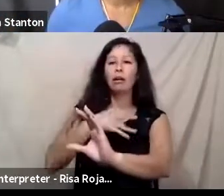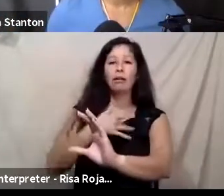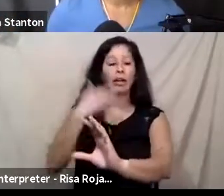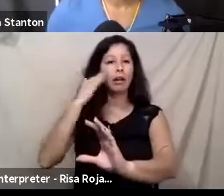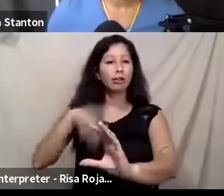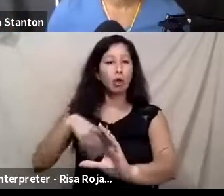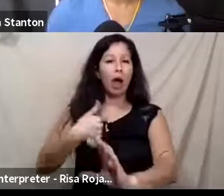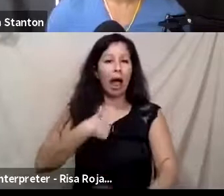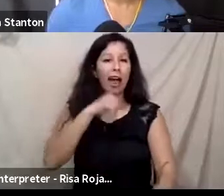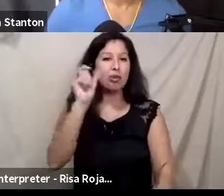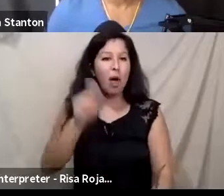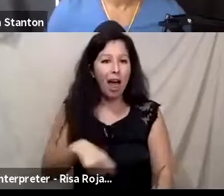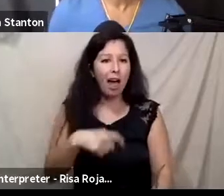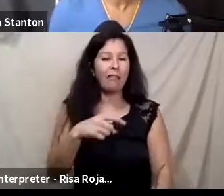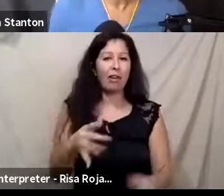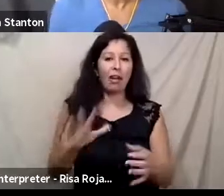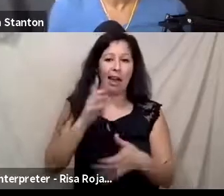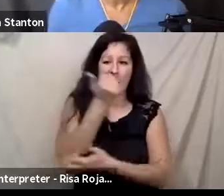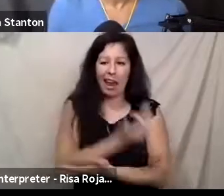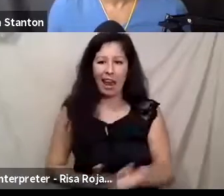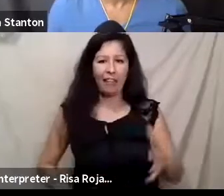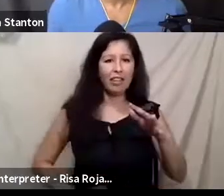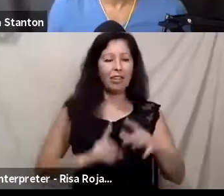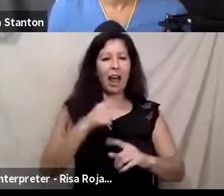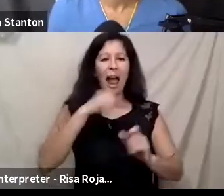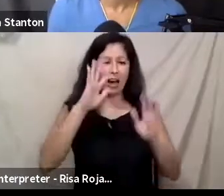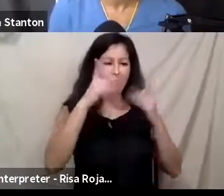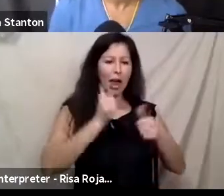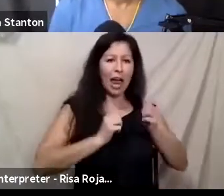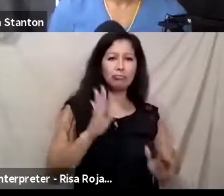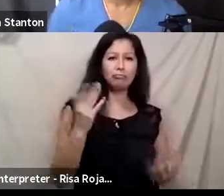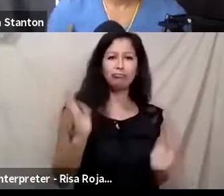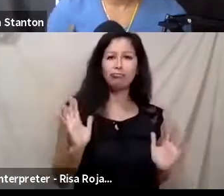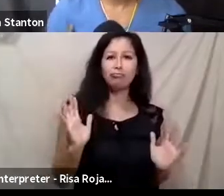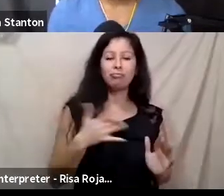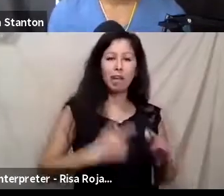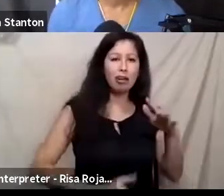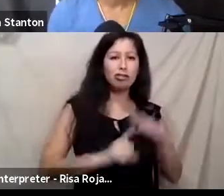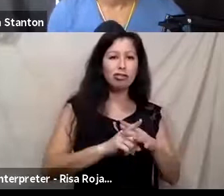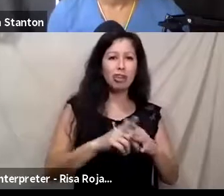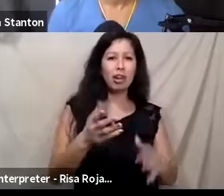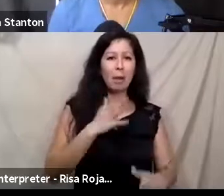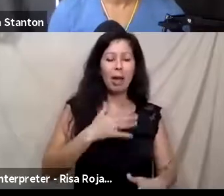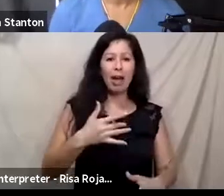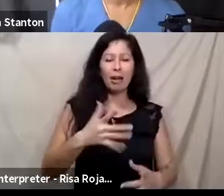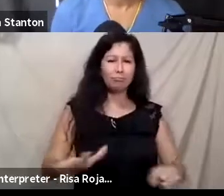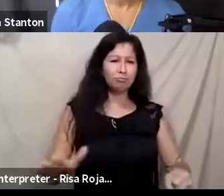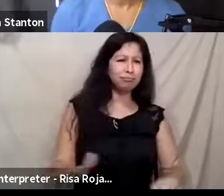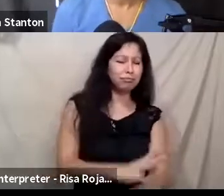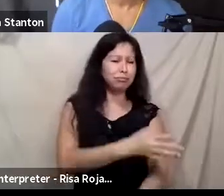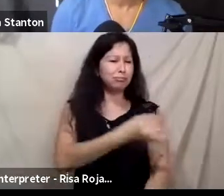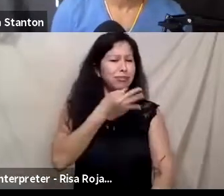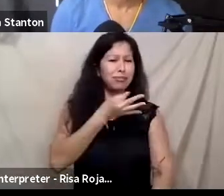knowing that you don't have to be all of that and you get to just show up and be an actor. You just get to show up and you get to throw your guts into this script